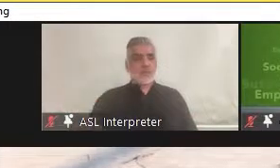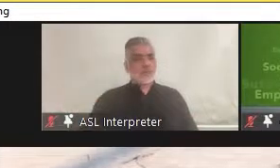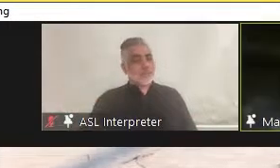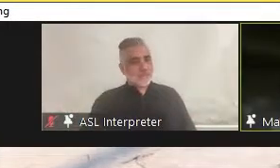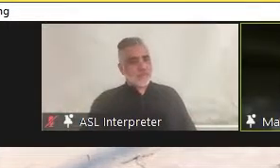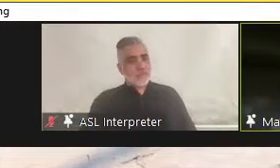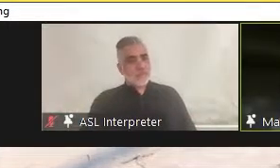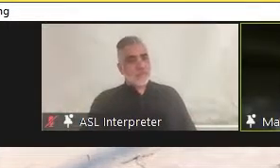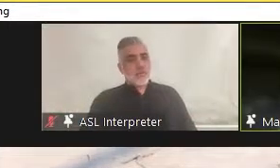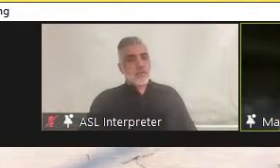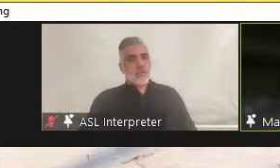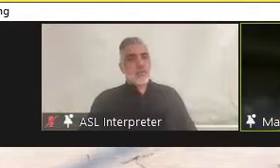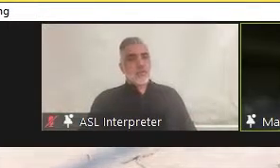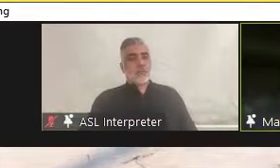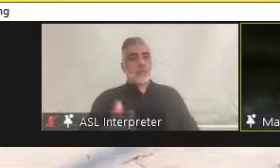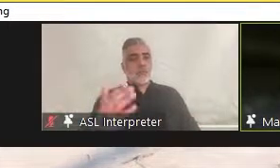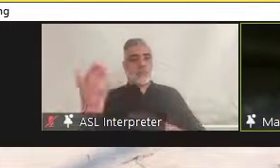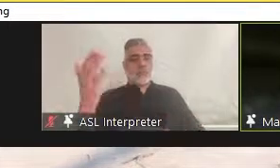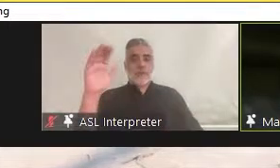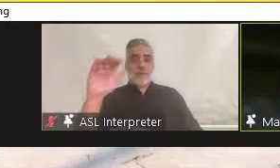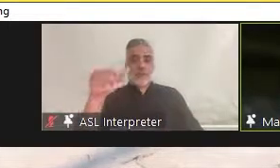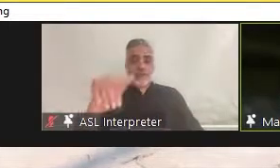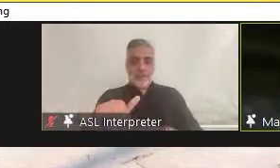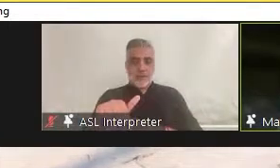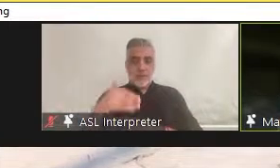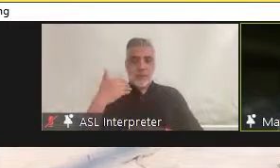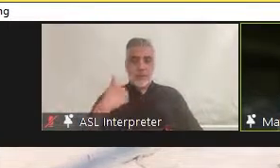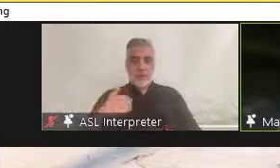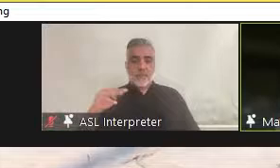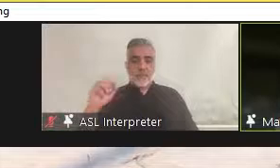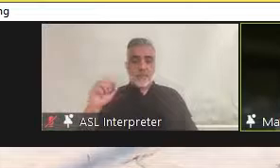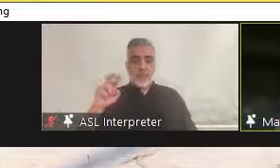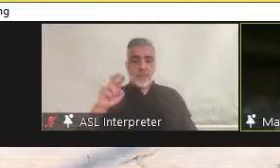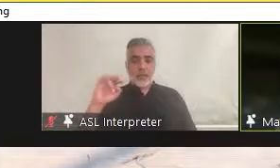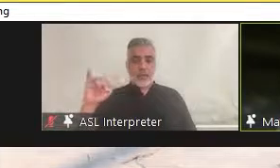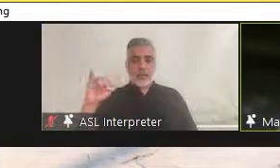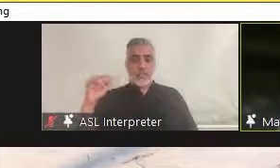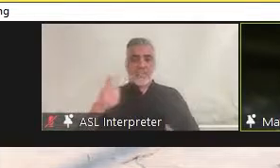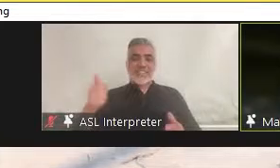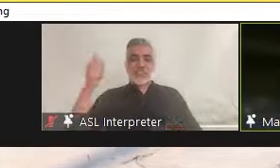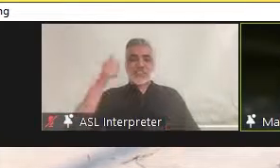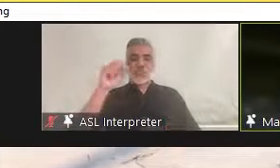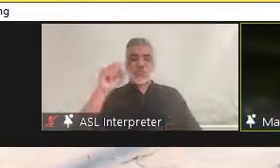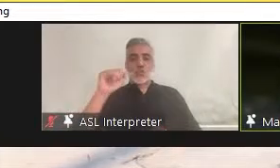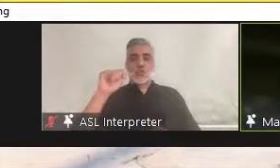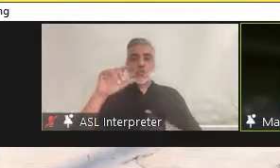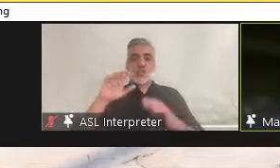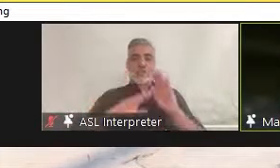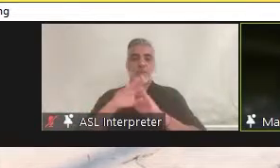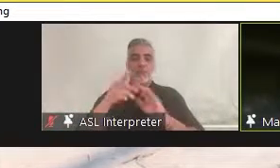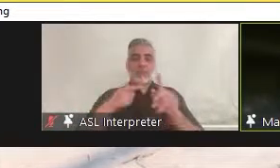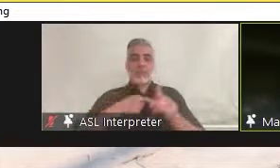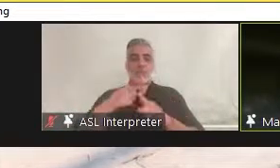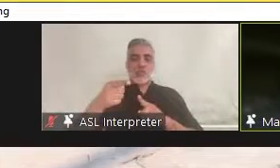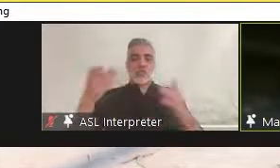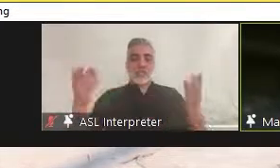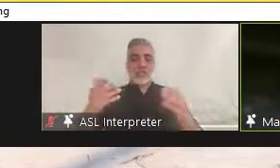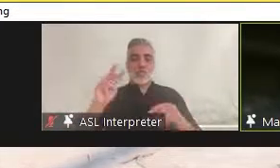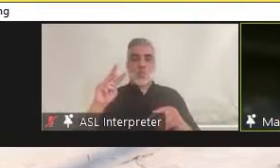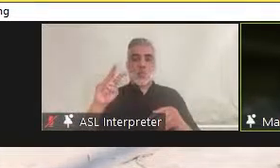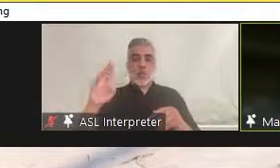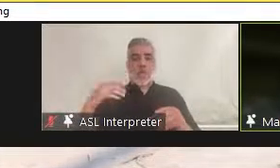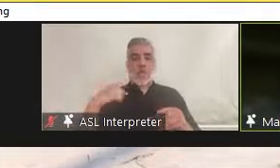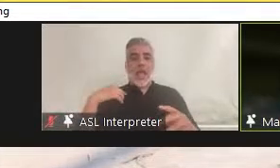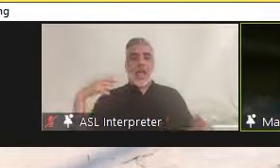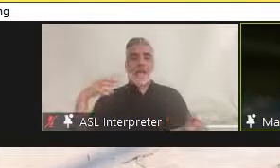good afternoon, and good evening, everyone. I am Mari Koistinen, a Senior Social Development Specialist at the World Bank, and I'm part of